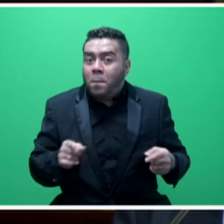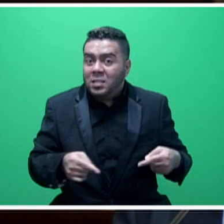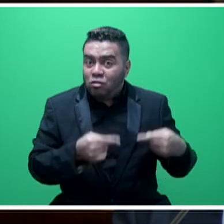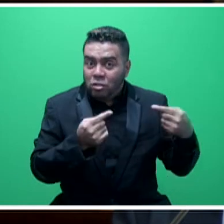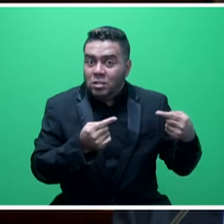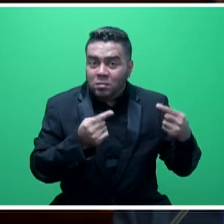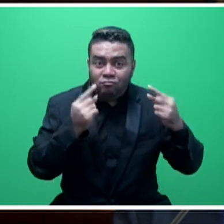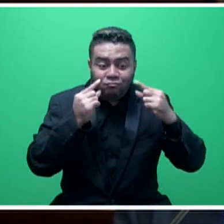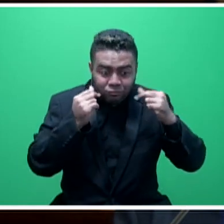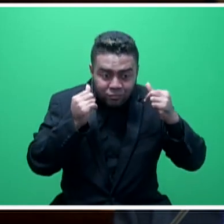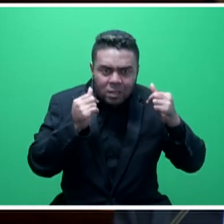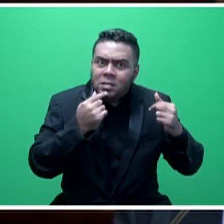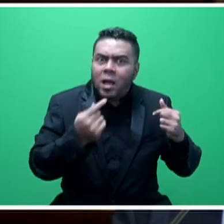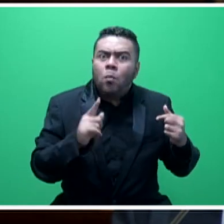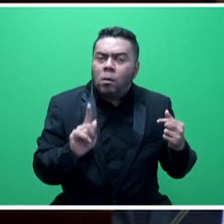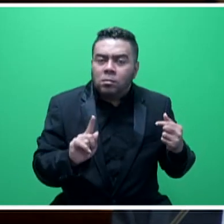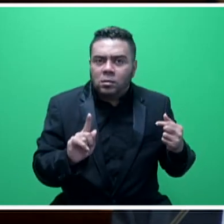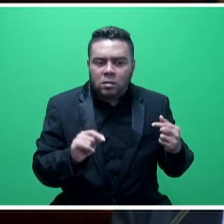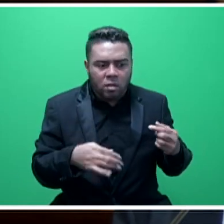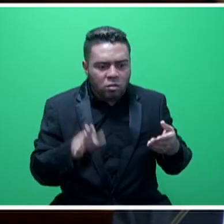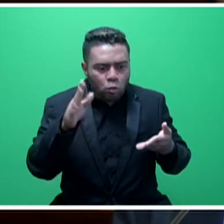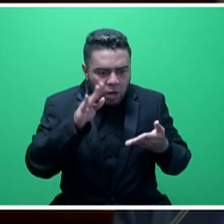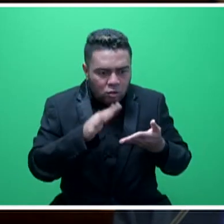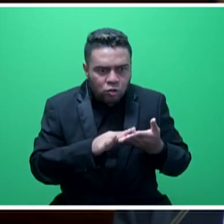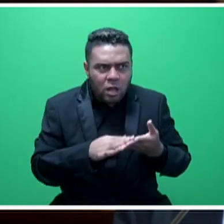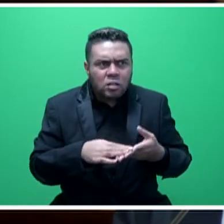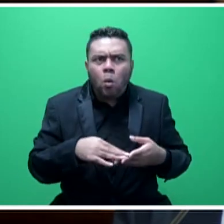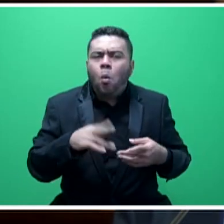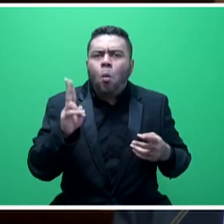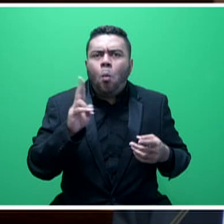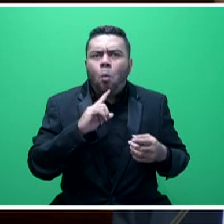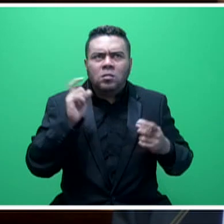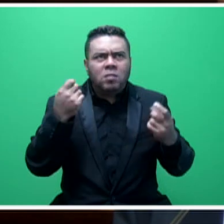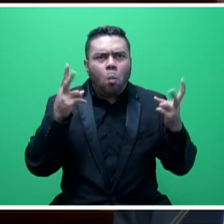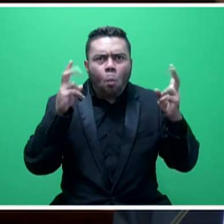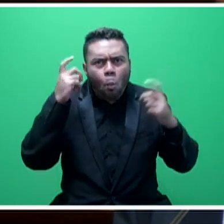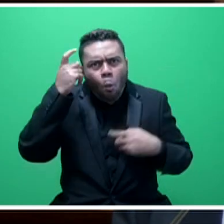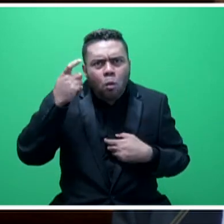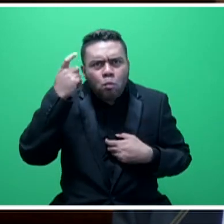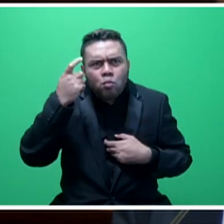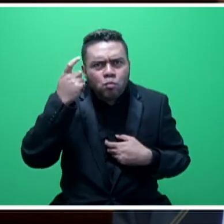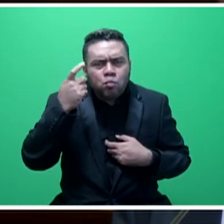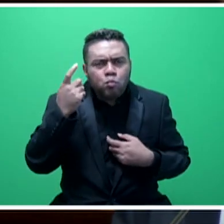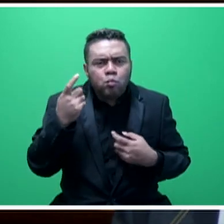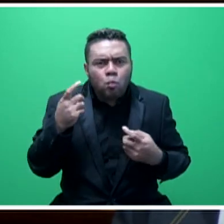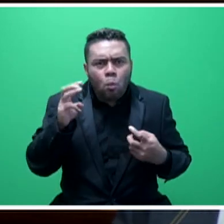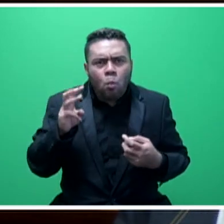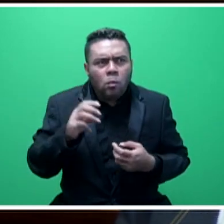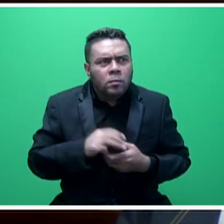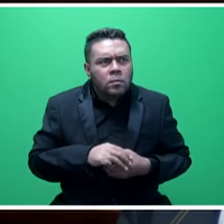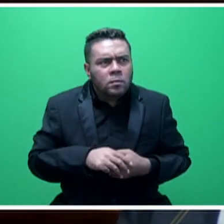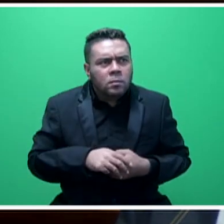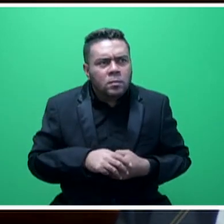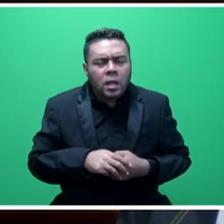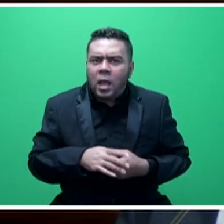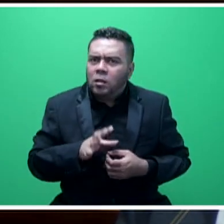stated that the reduction of tariffs was worrying and uncalled for and would damage Fijian industries. Yet